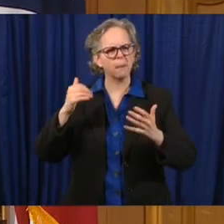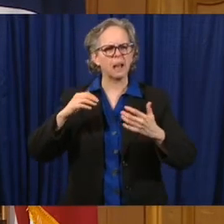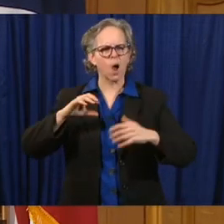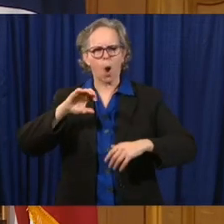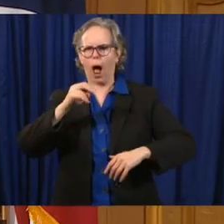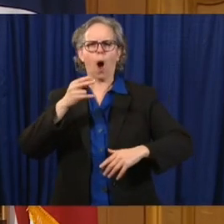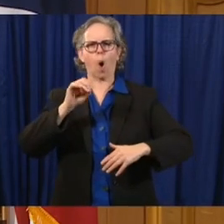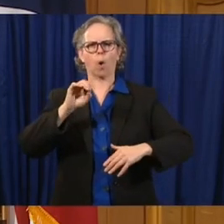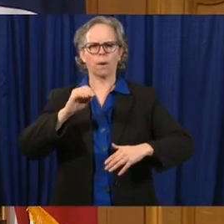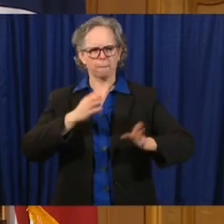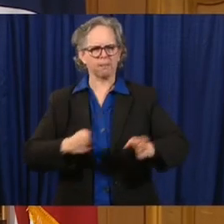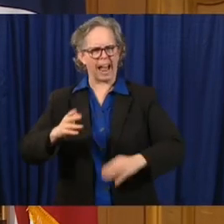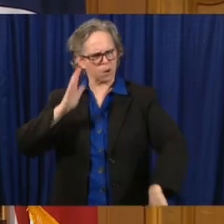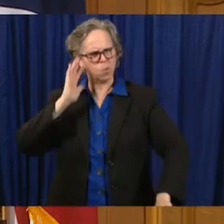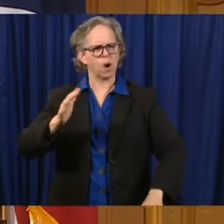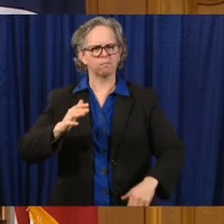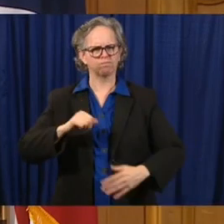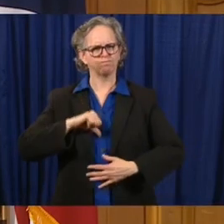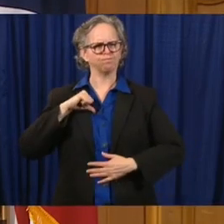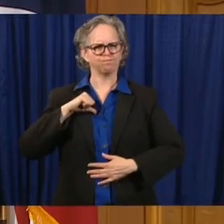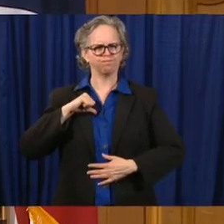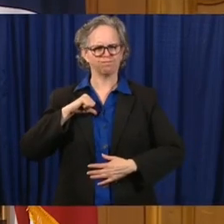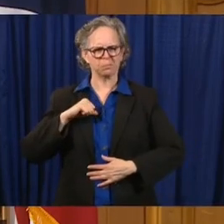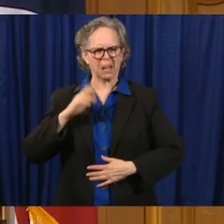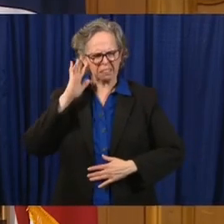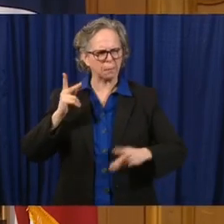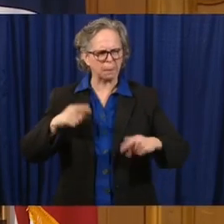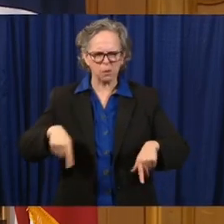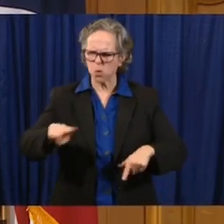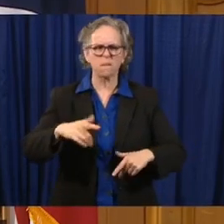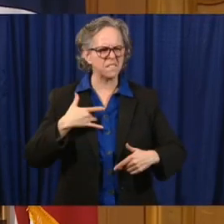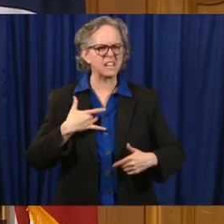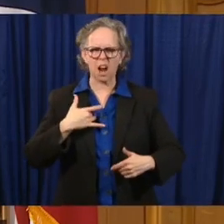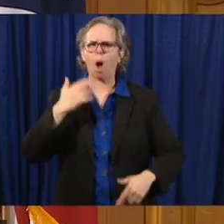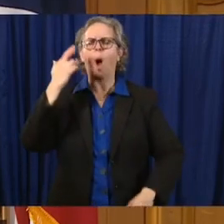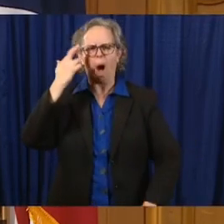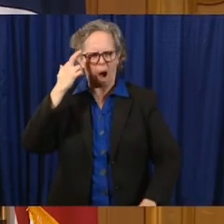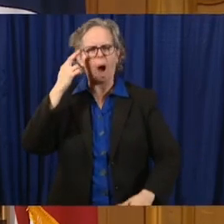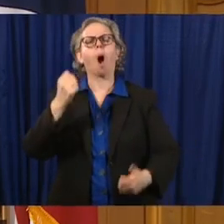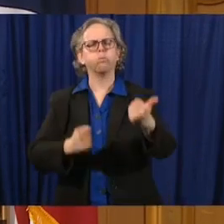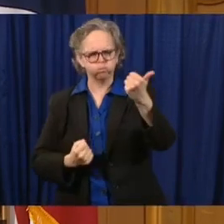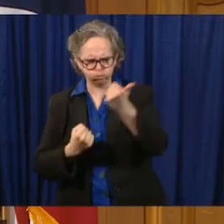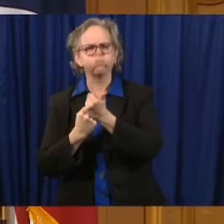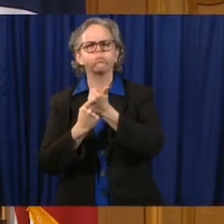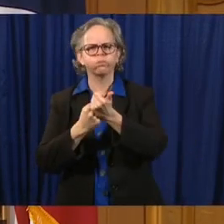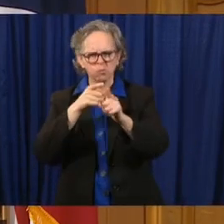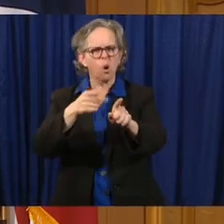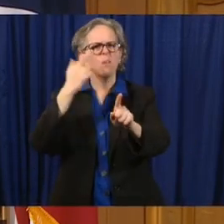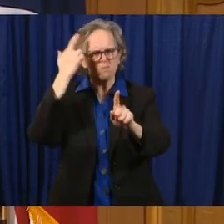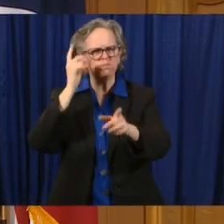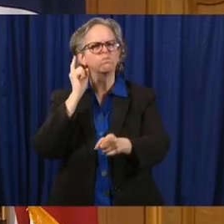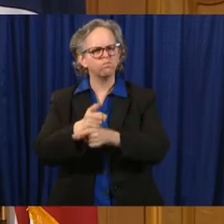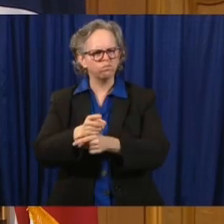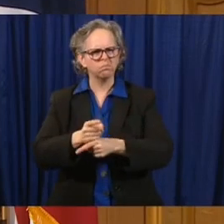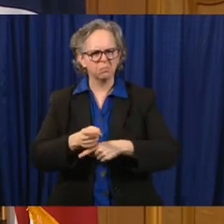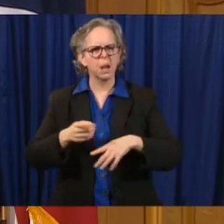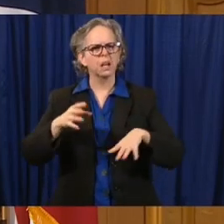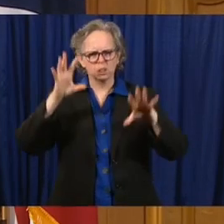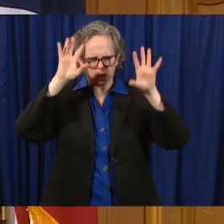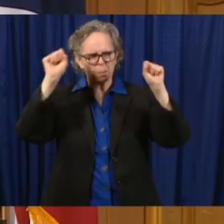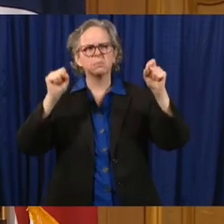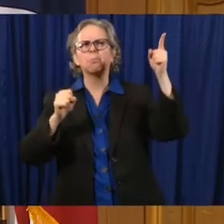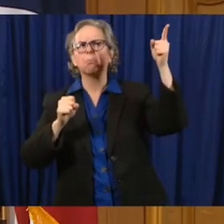think people are going to think it's a rational plan. I think the Trump administration will like it as well, and